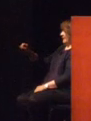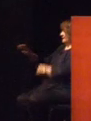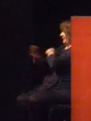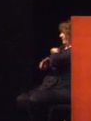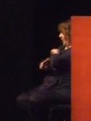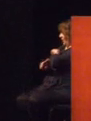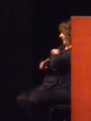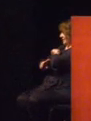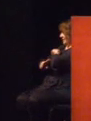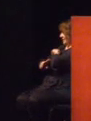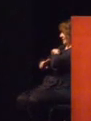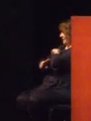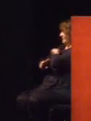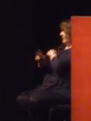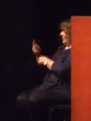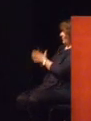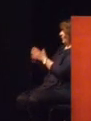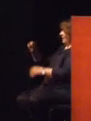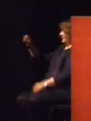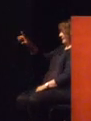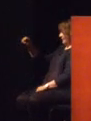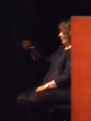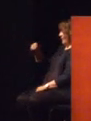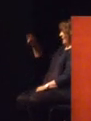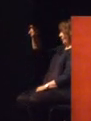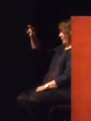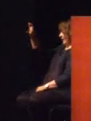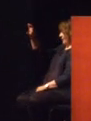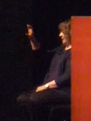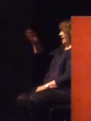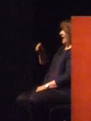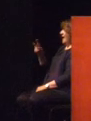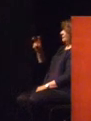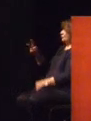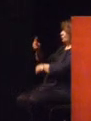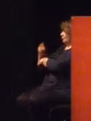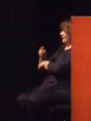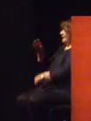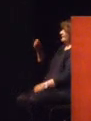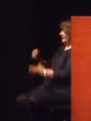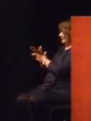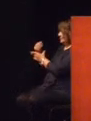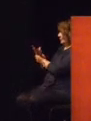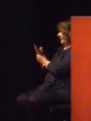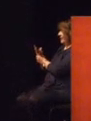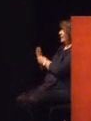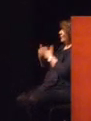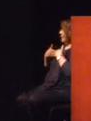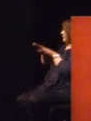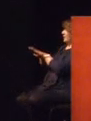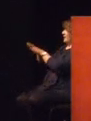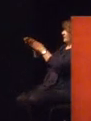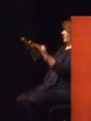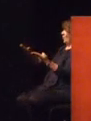do it both on the San Luis Obispo campus and the North County campus, and two dates in the spring, where I'm gonna have like an open